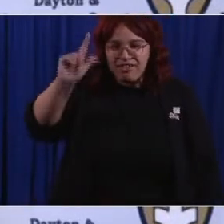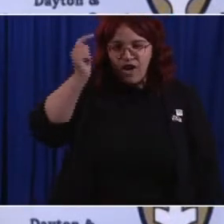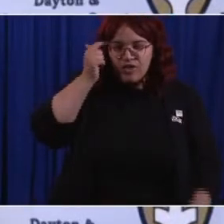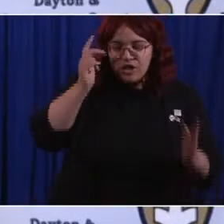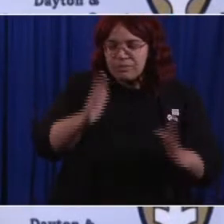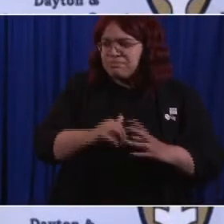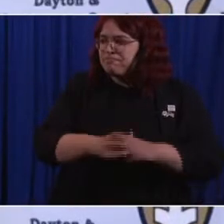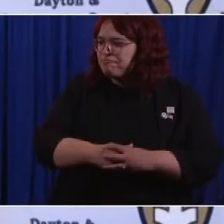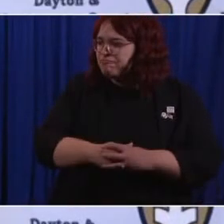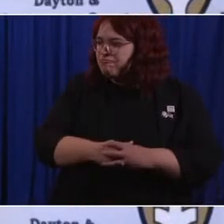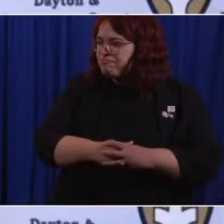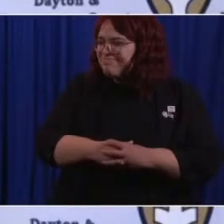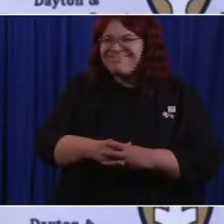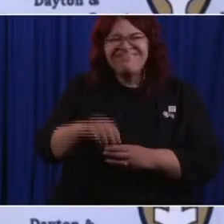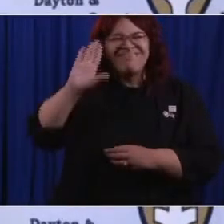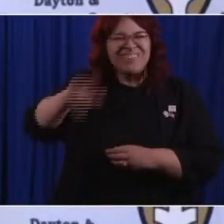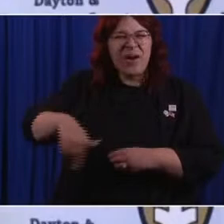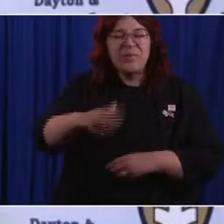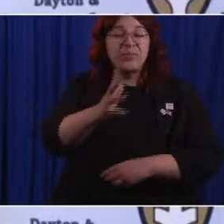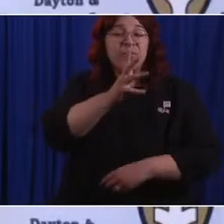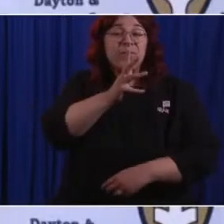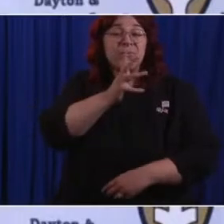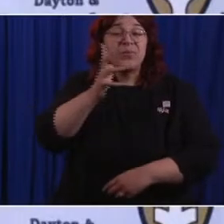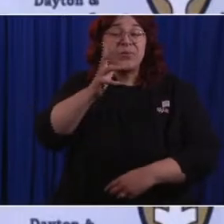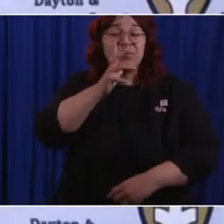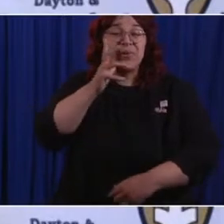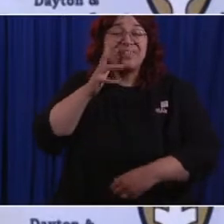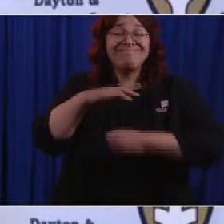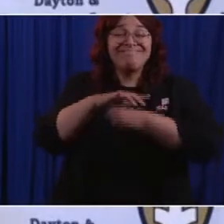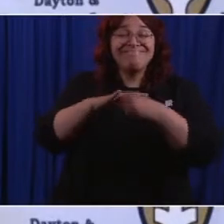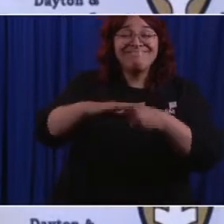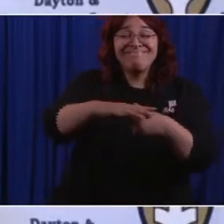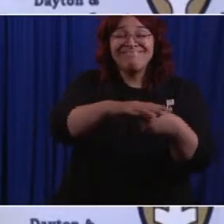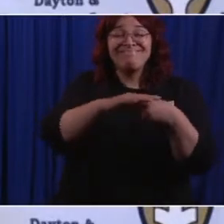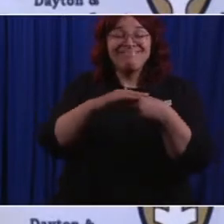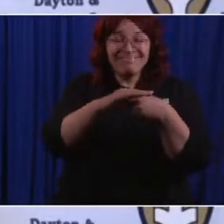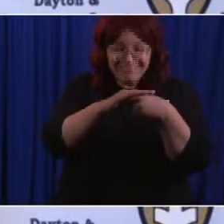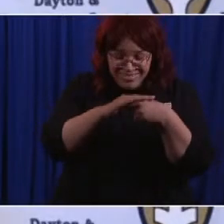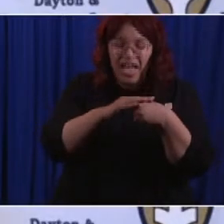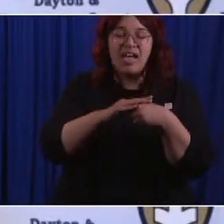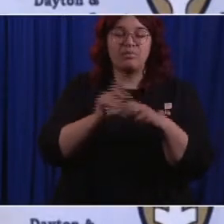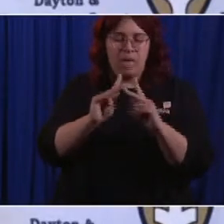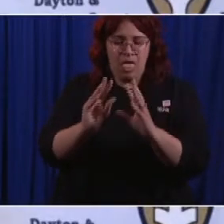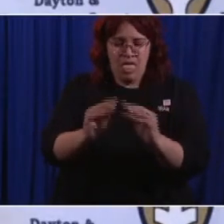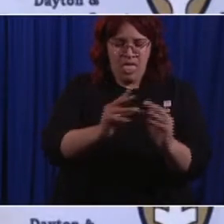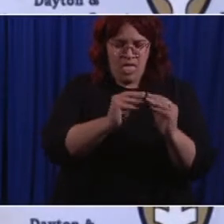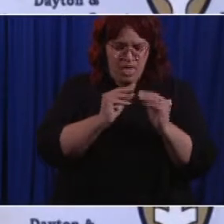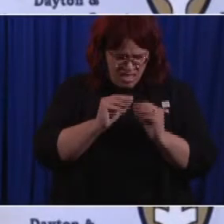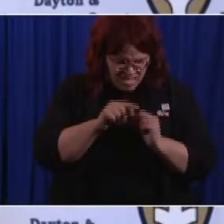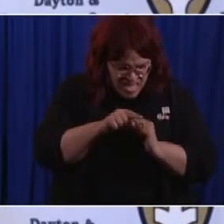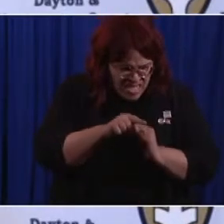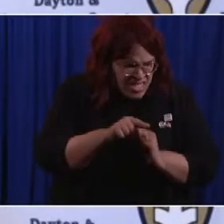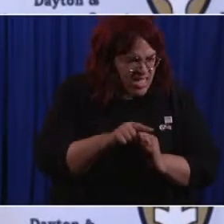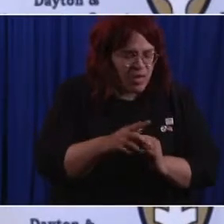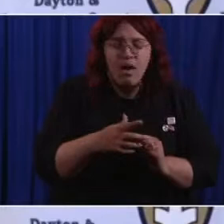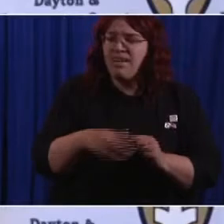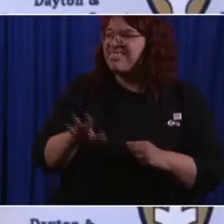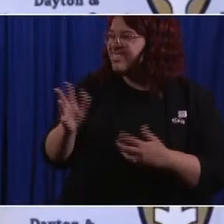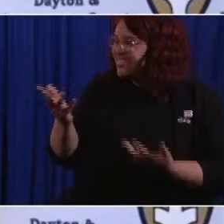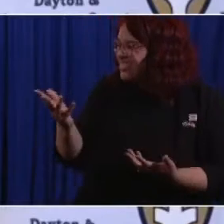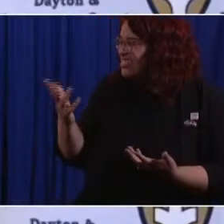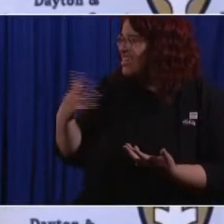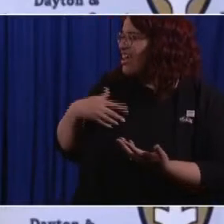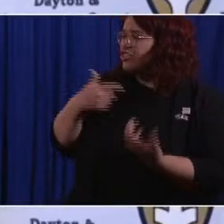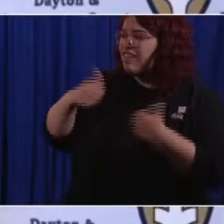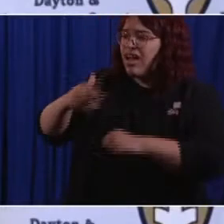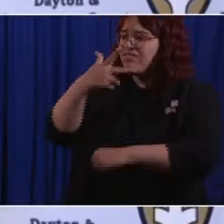from people in rural communities in Northwest Ohio is that some of the obstacles to getting people vaccinated look a little different than they